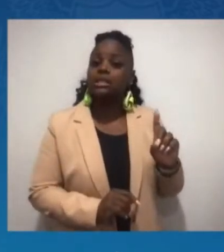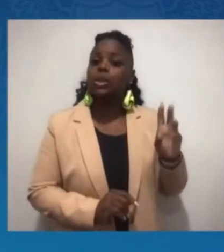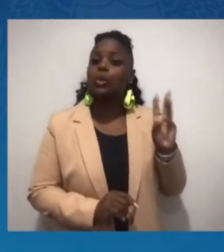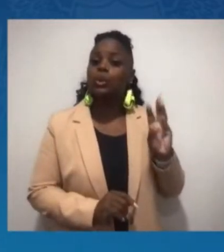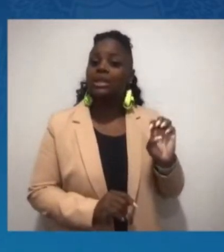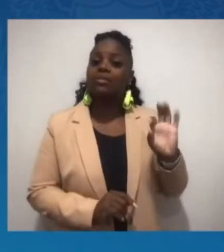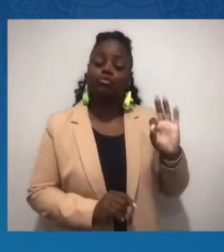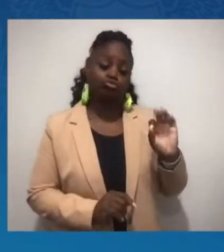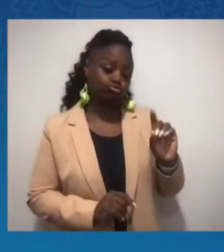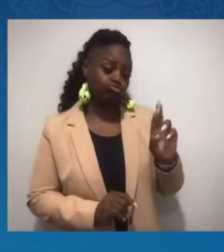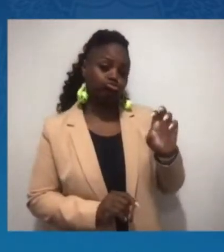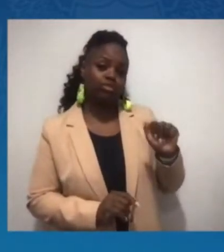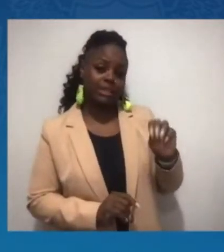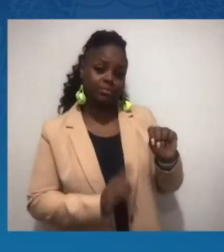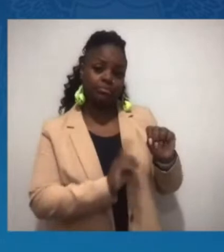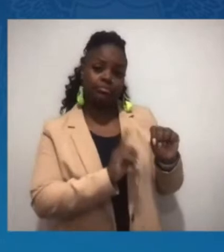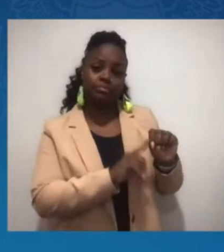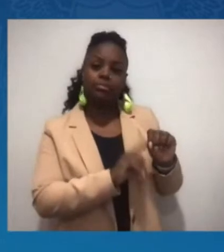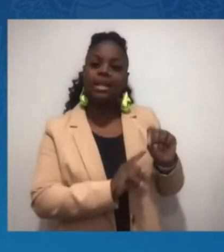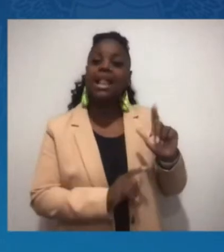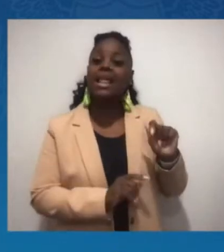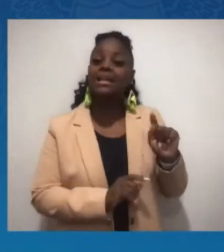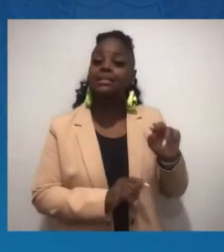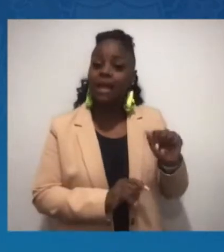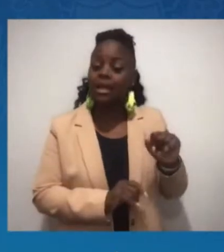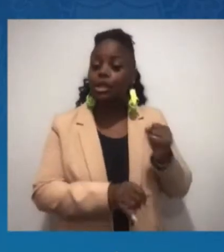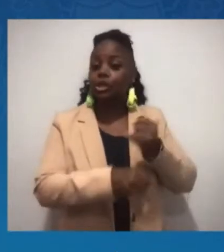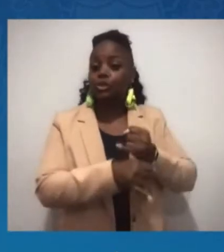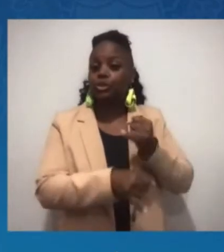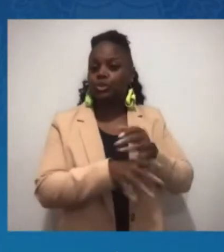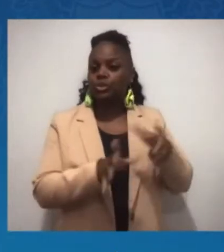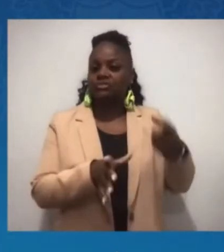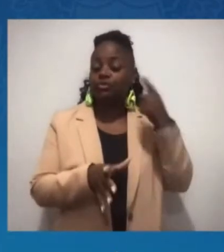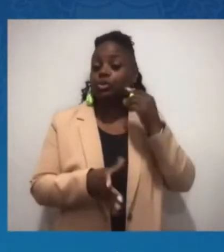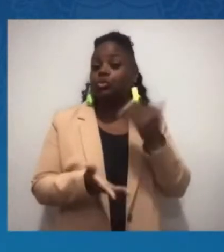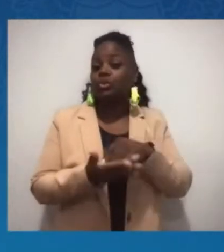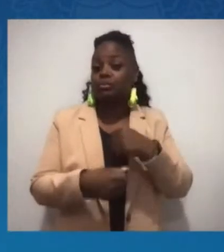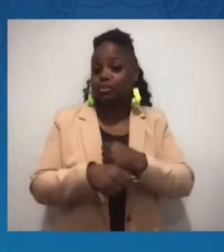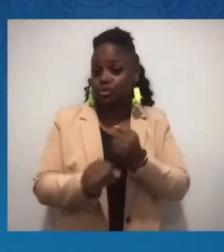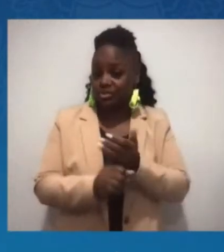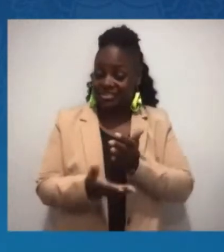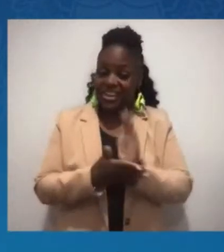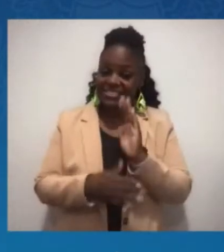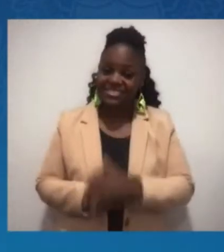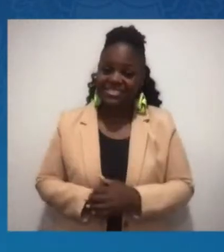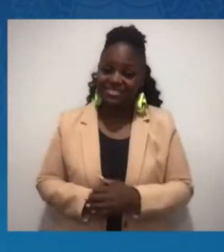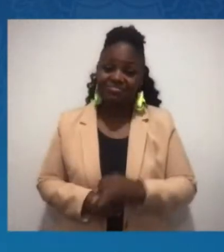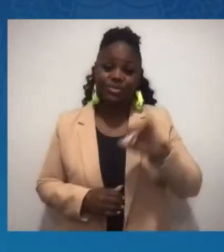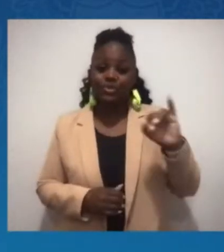and senior capacity building director at the Groundswell Fund, Julieta Garibay.